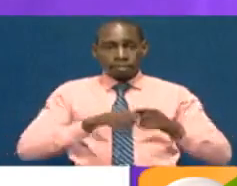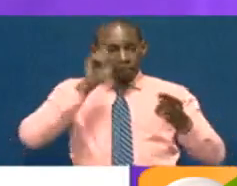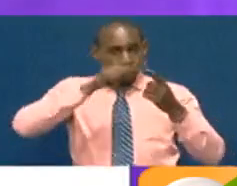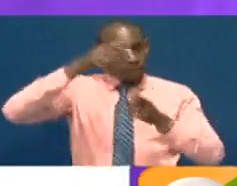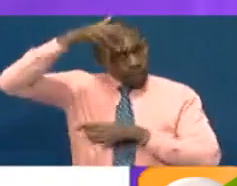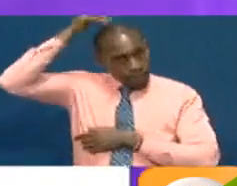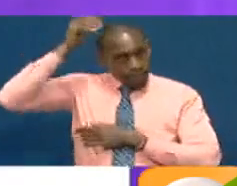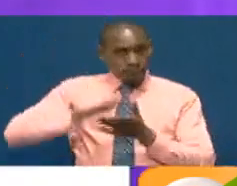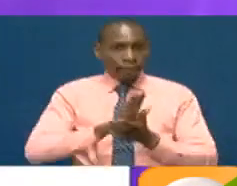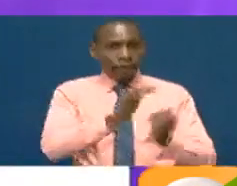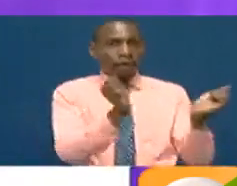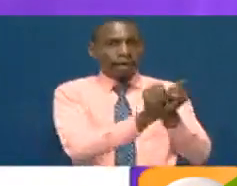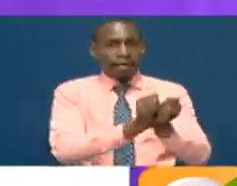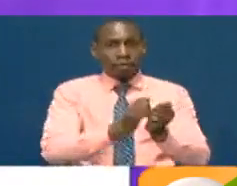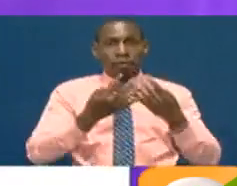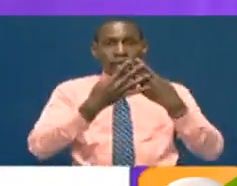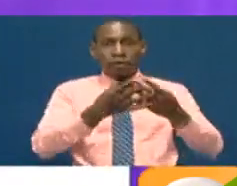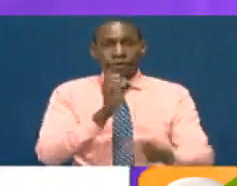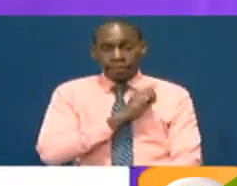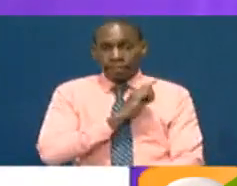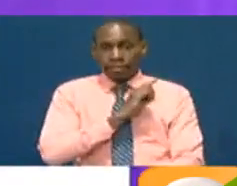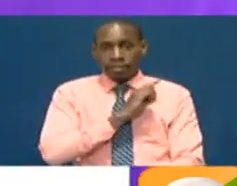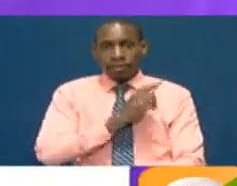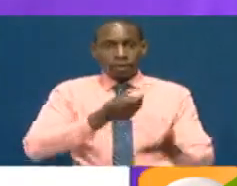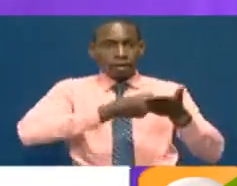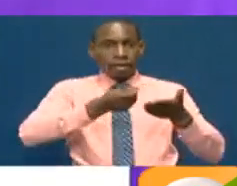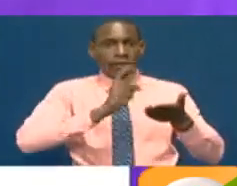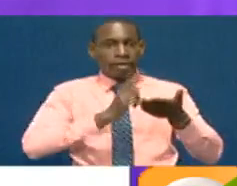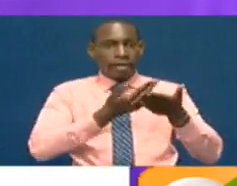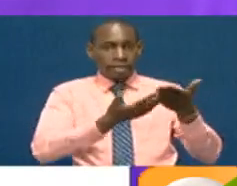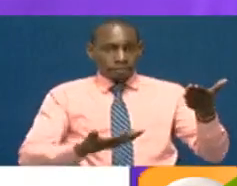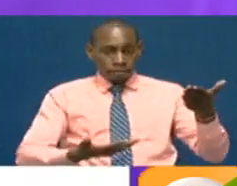risasi. Washikwe wawekwe ndani. Andike statement.